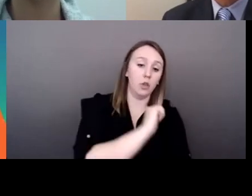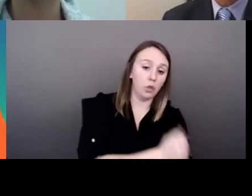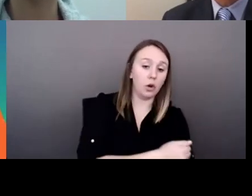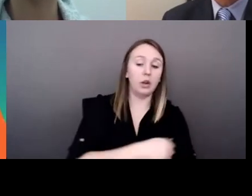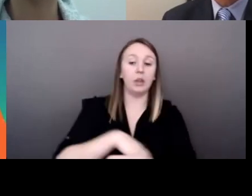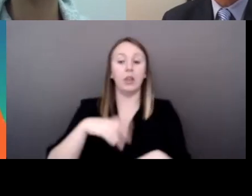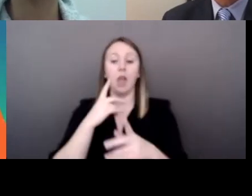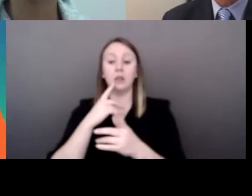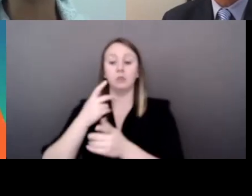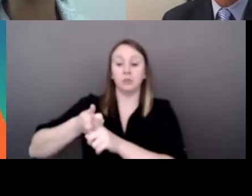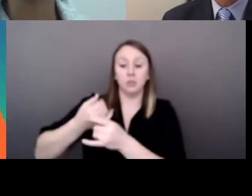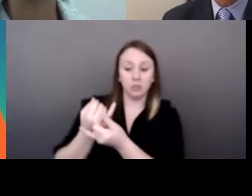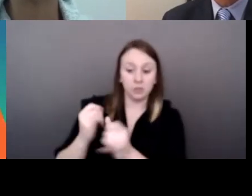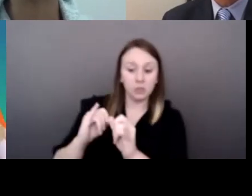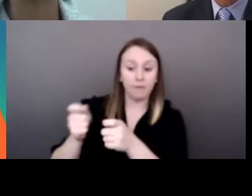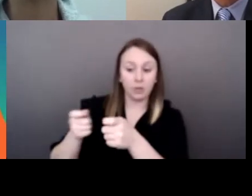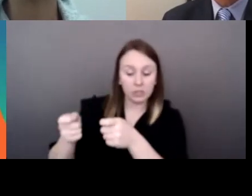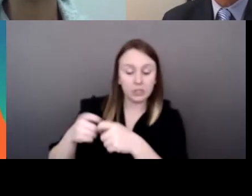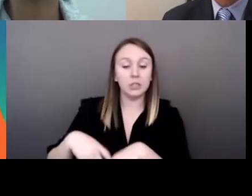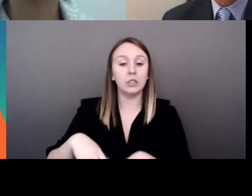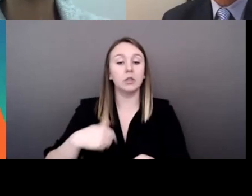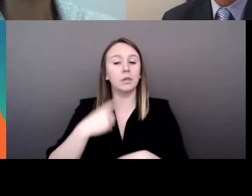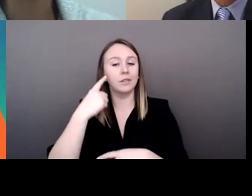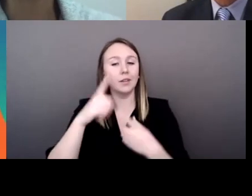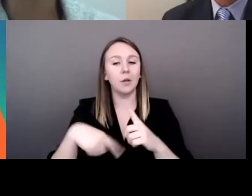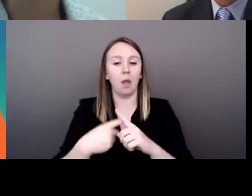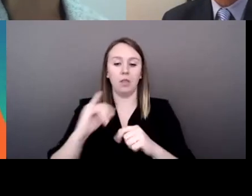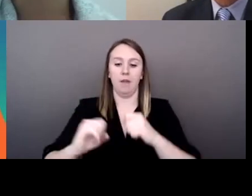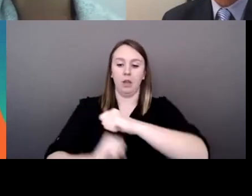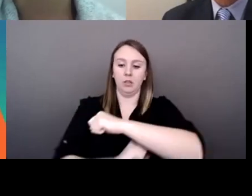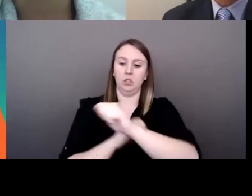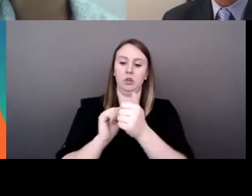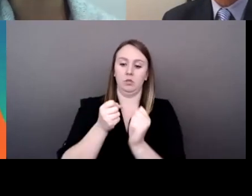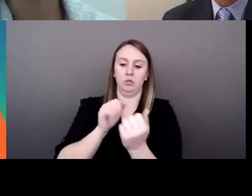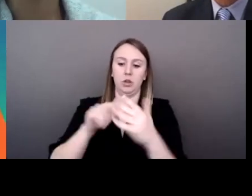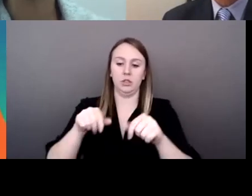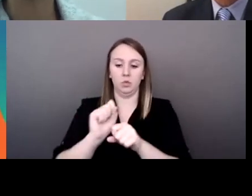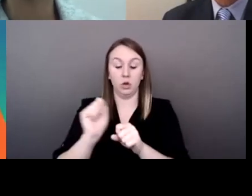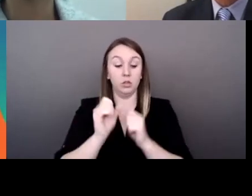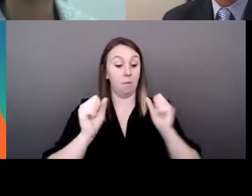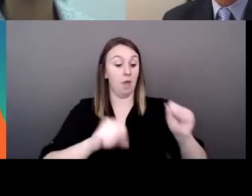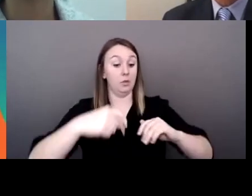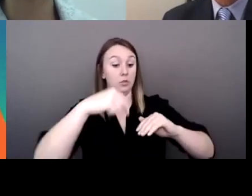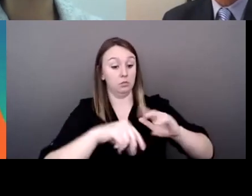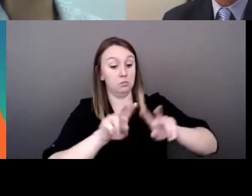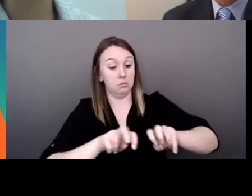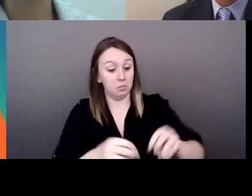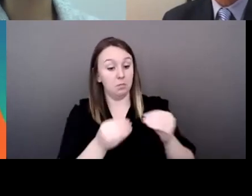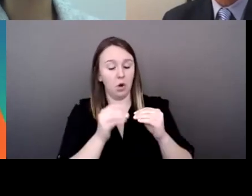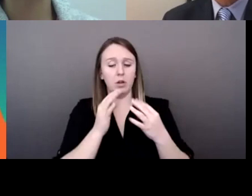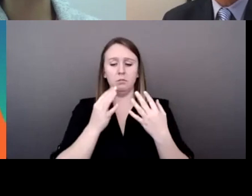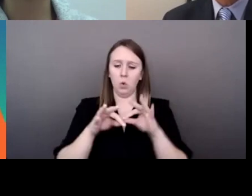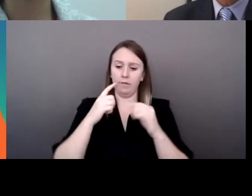keep hearing about that being, you know, the bedrock of how we can address this work. So being able to dig a little bit deeper is valuable both to me